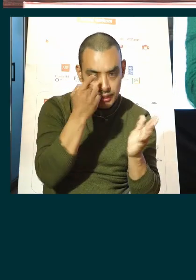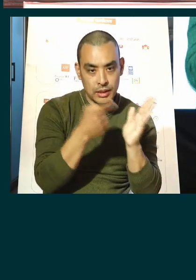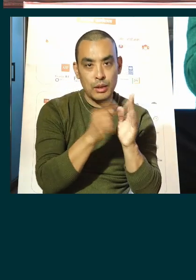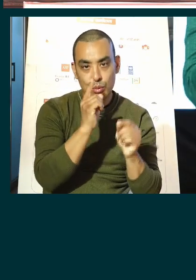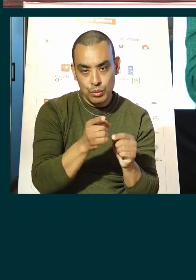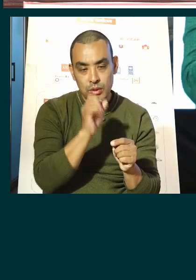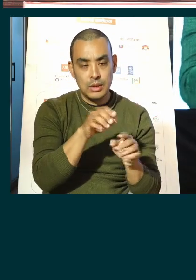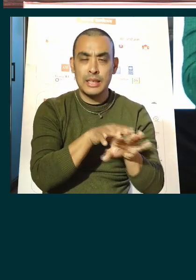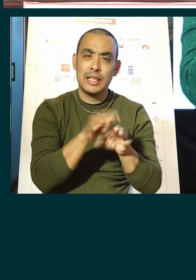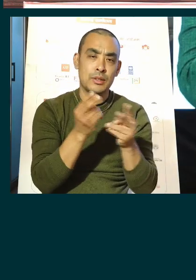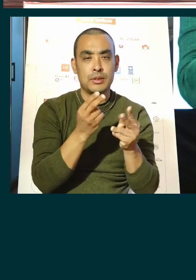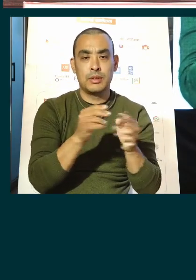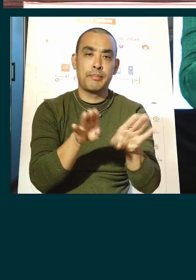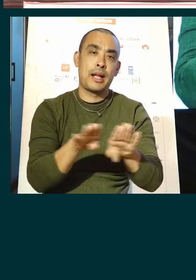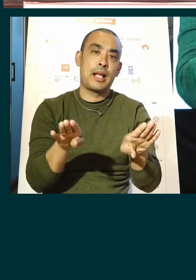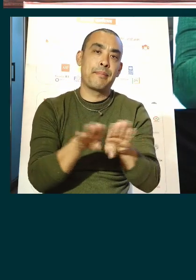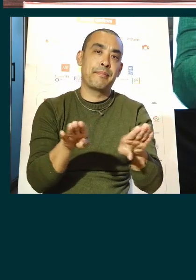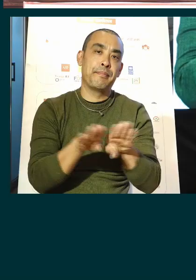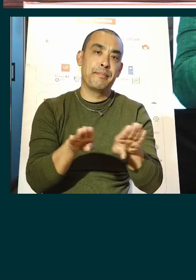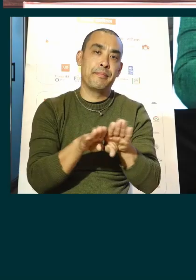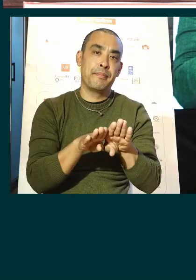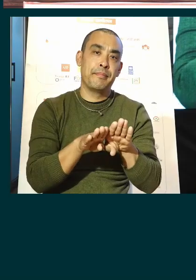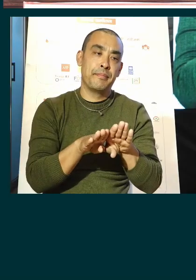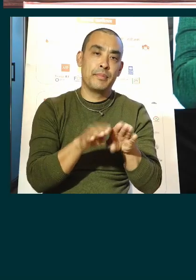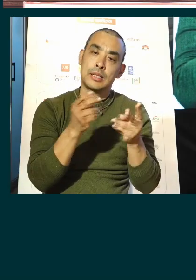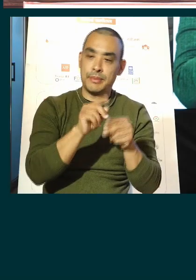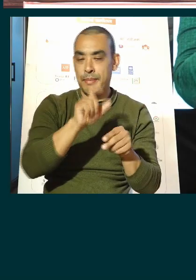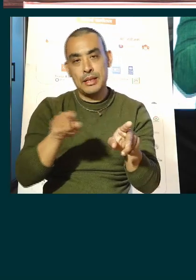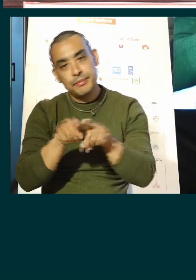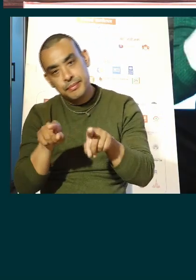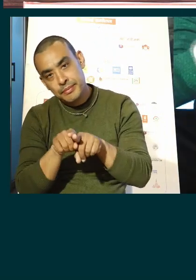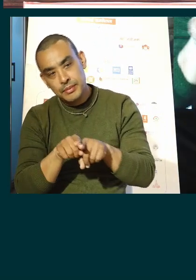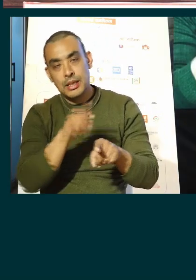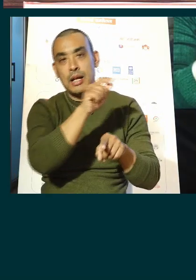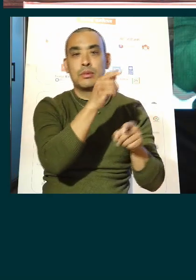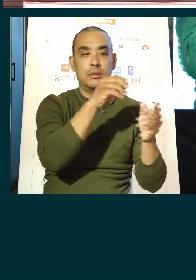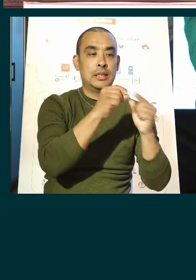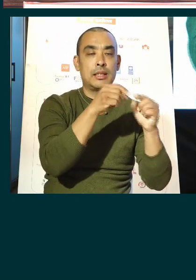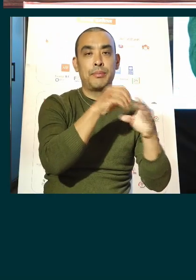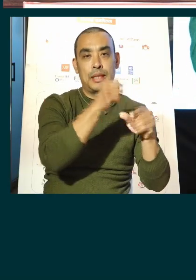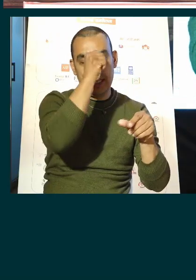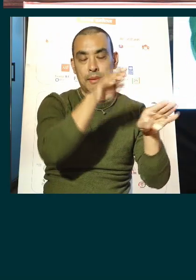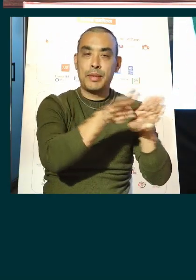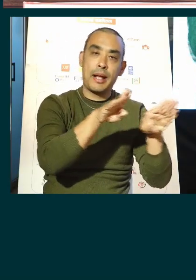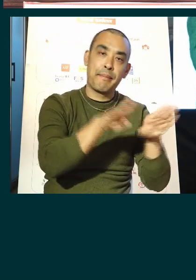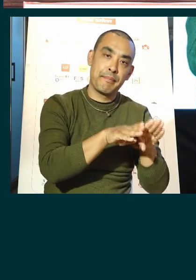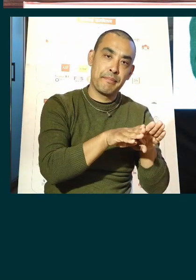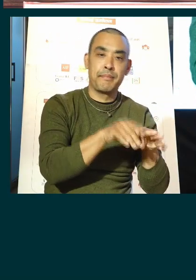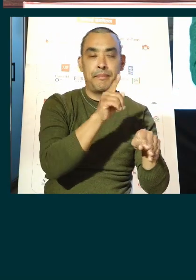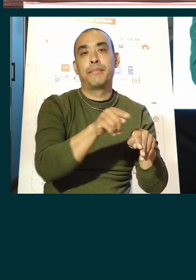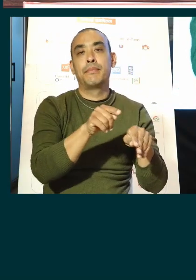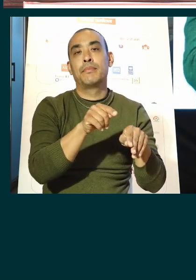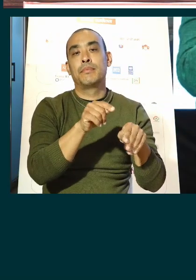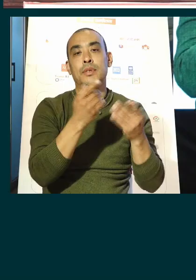most of them are very similar. So the drawings from the colleges are very similar, the drawings from the slum are very similar, etc. And most of the drawings